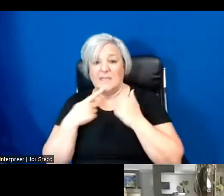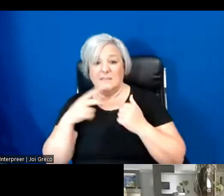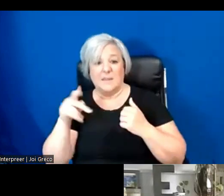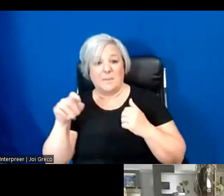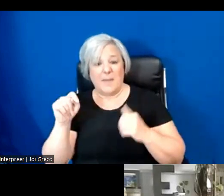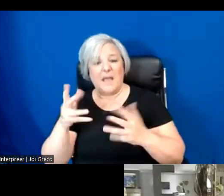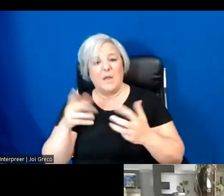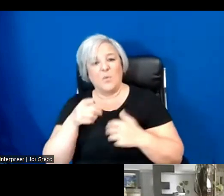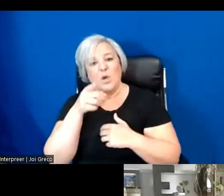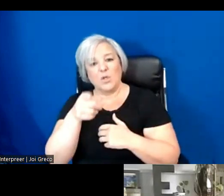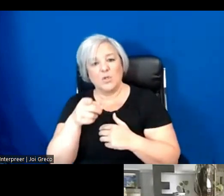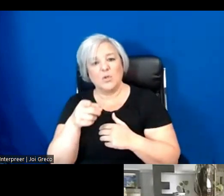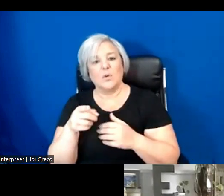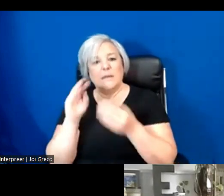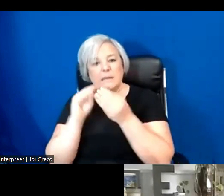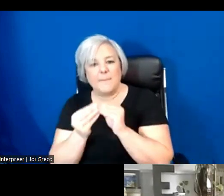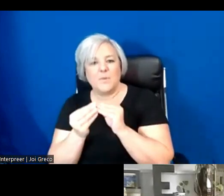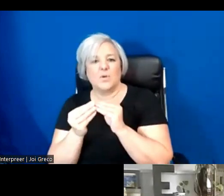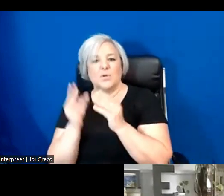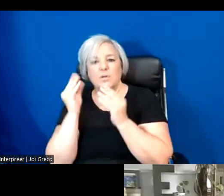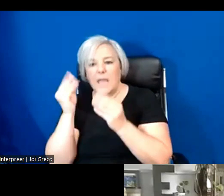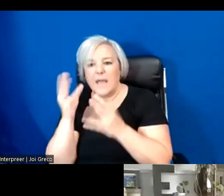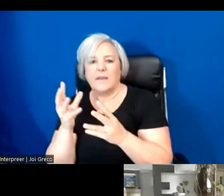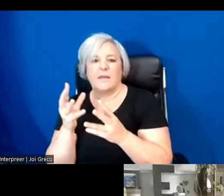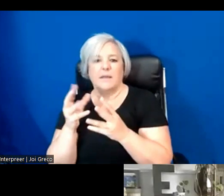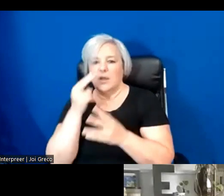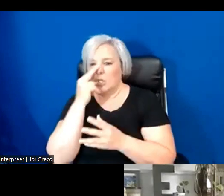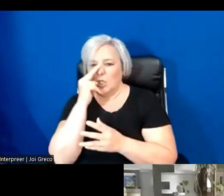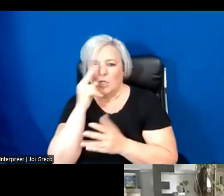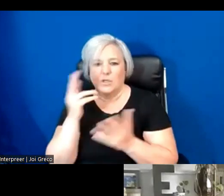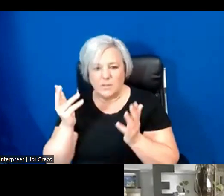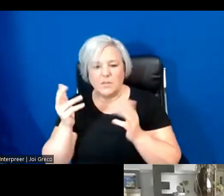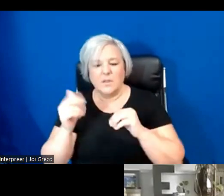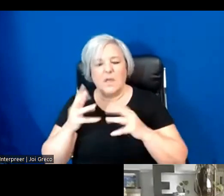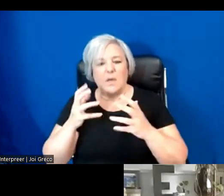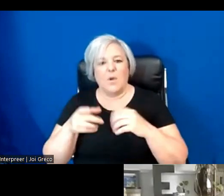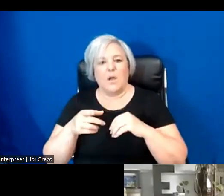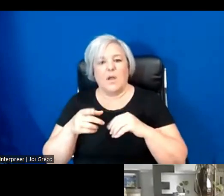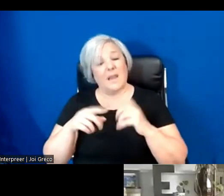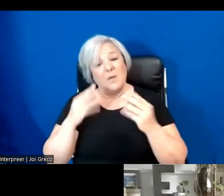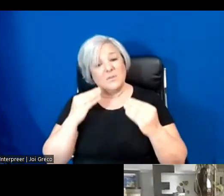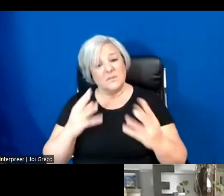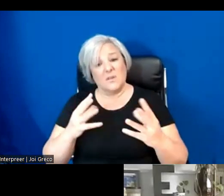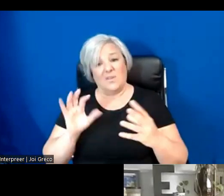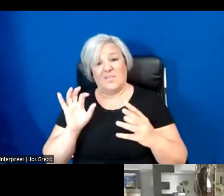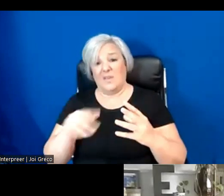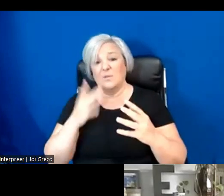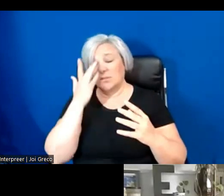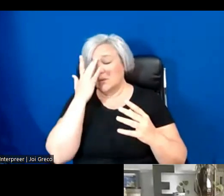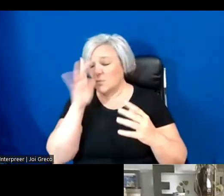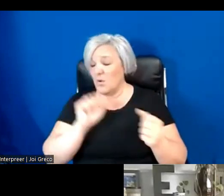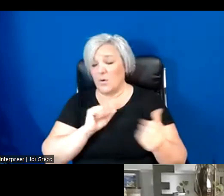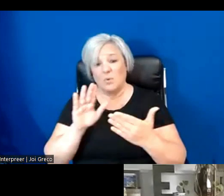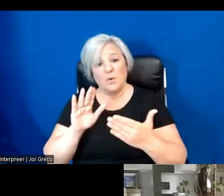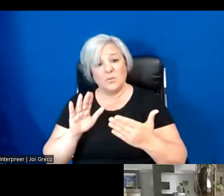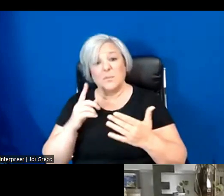you to be the numbers, data, you know, nerd guy. And I will say that was a smart approach,